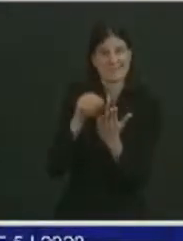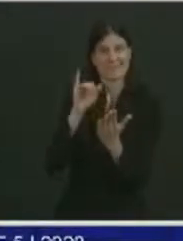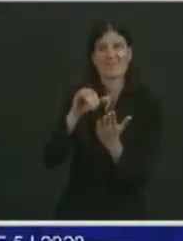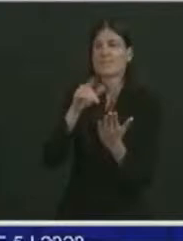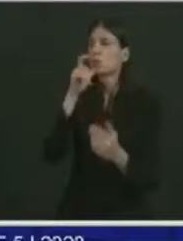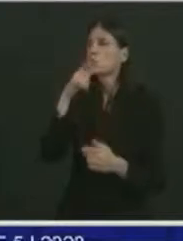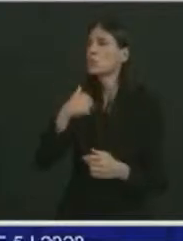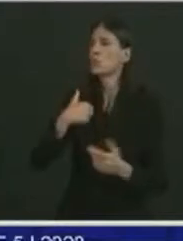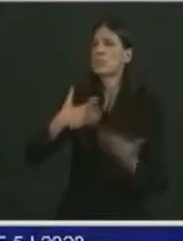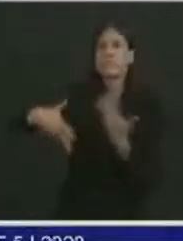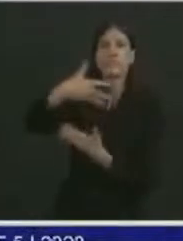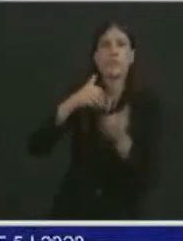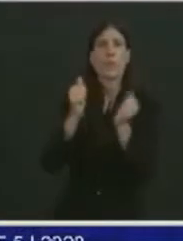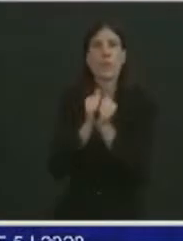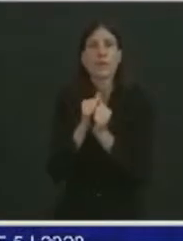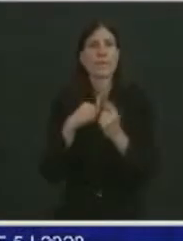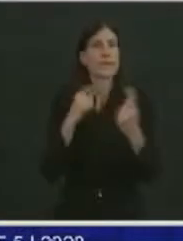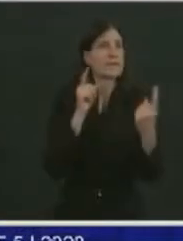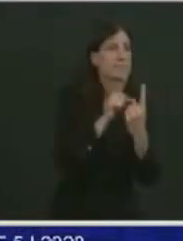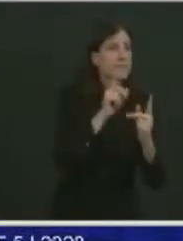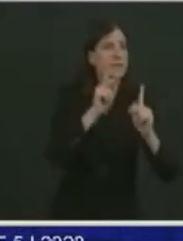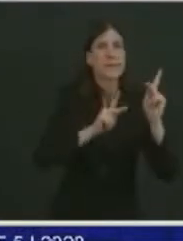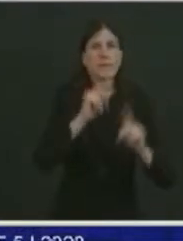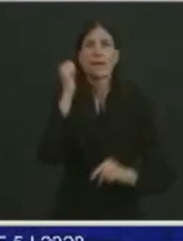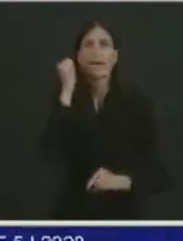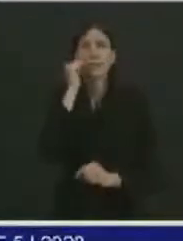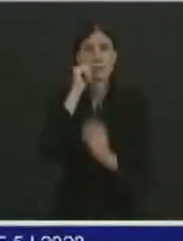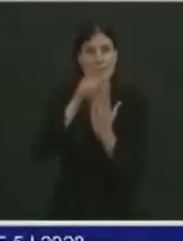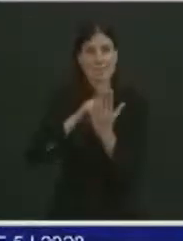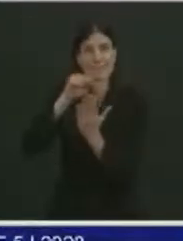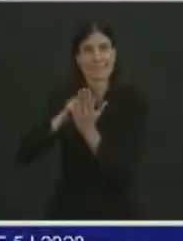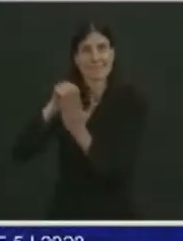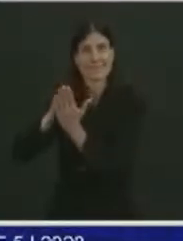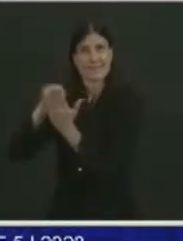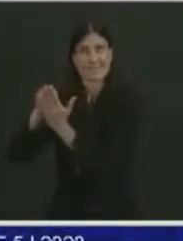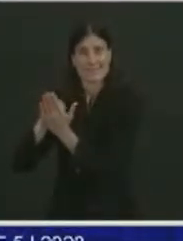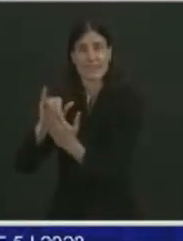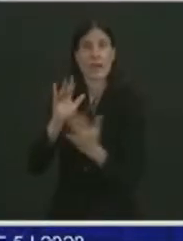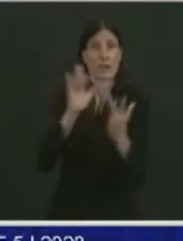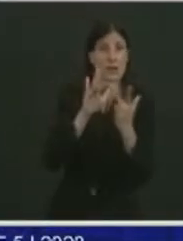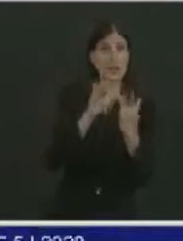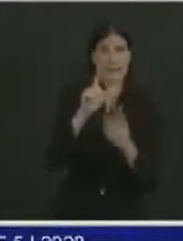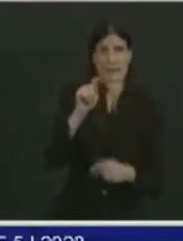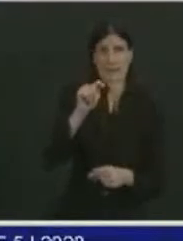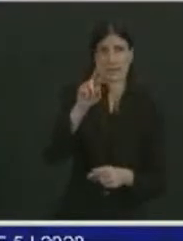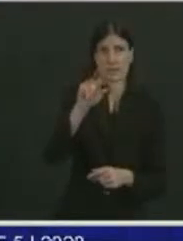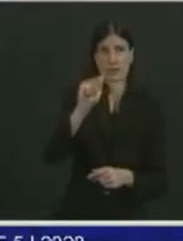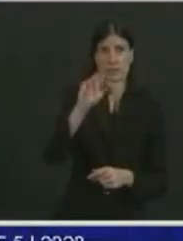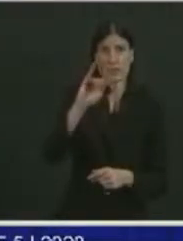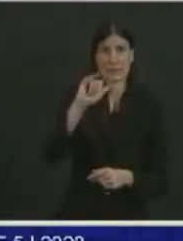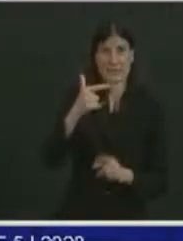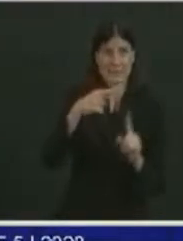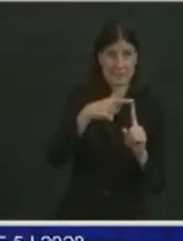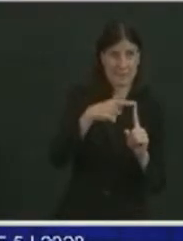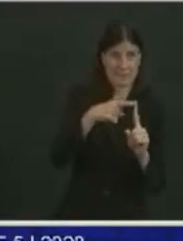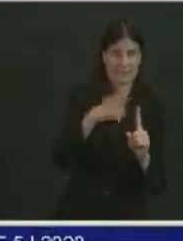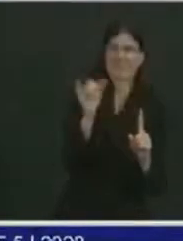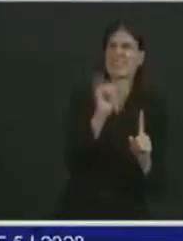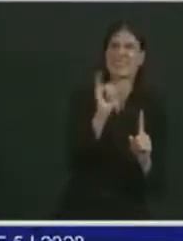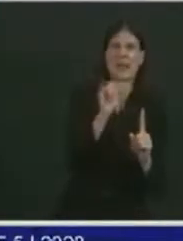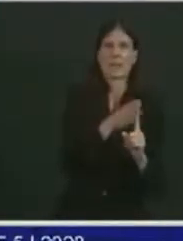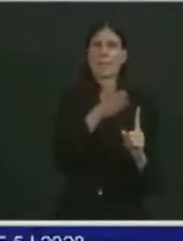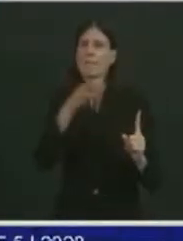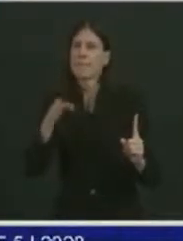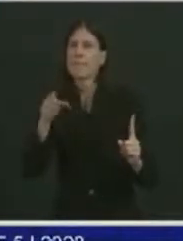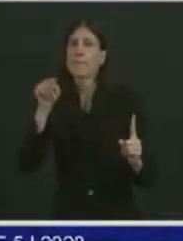If you have your contact tracing notebook and you get a call from a friend or a call from the Department of Health who tells you someone